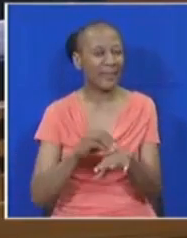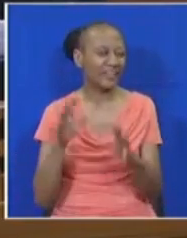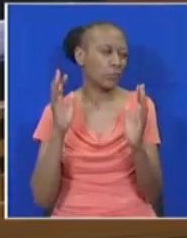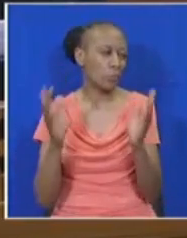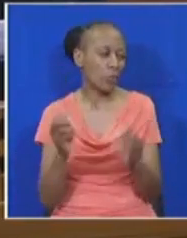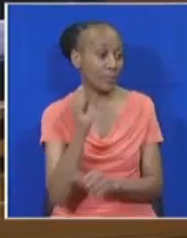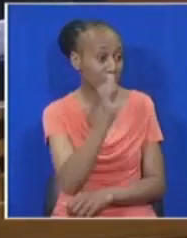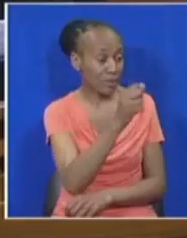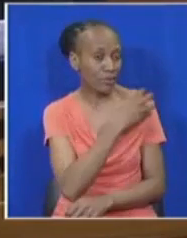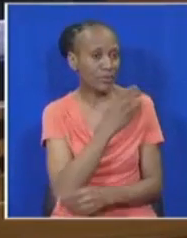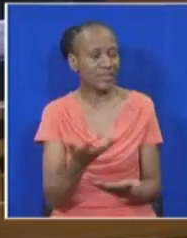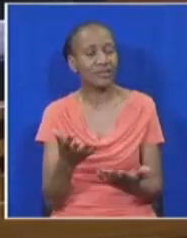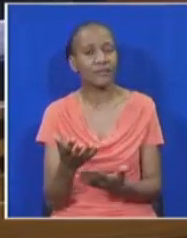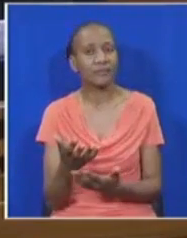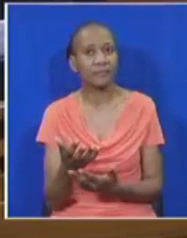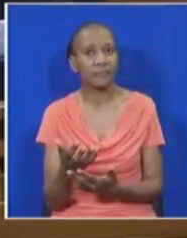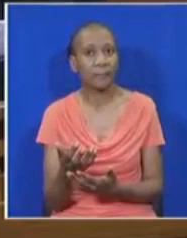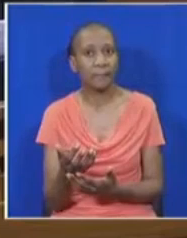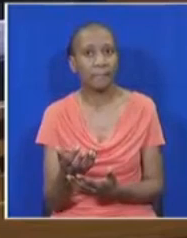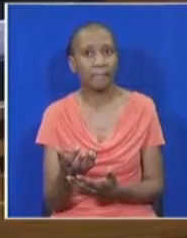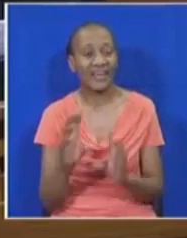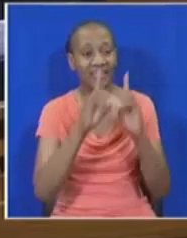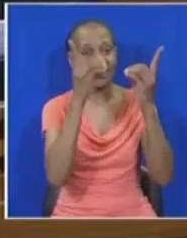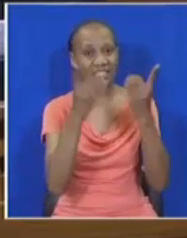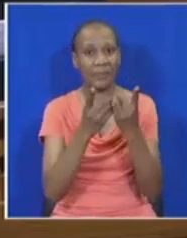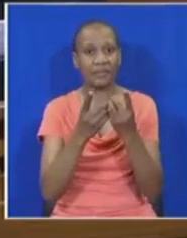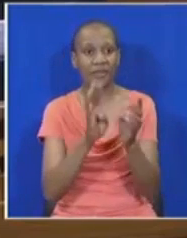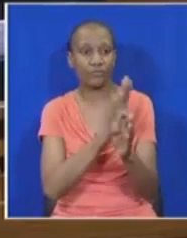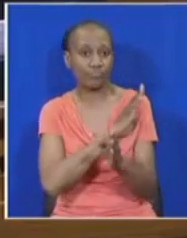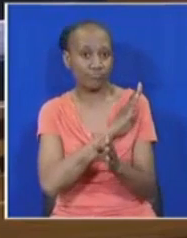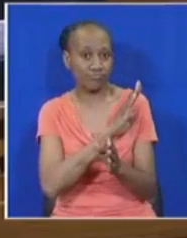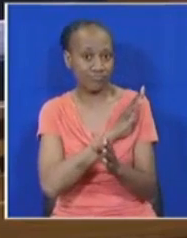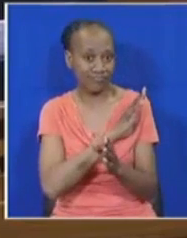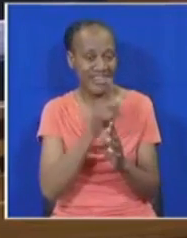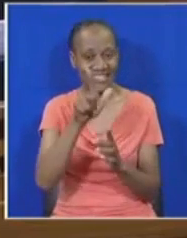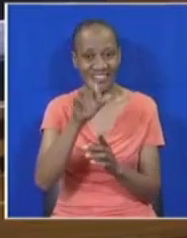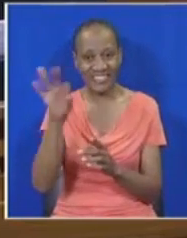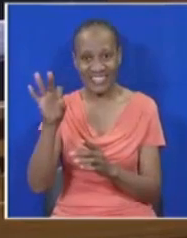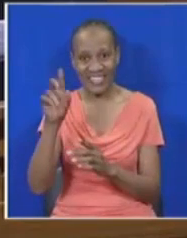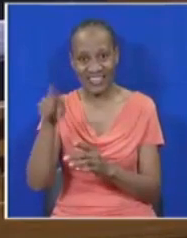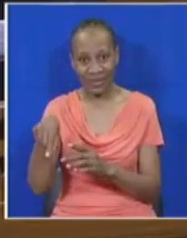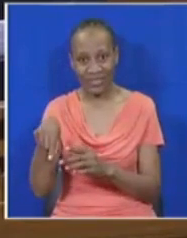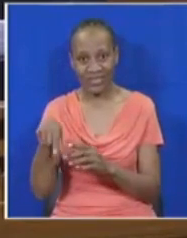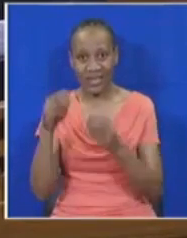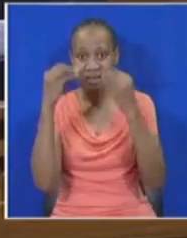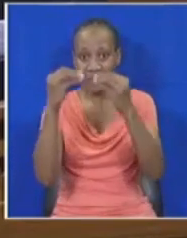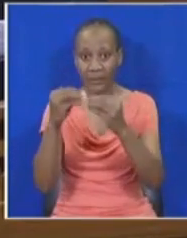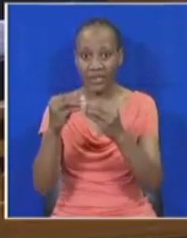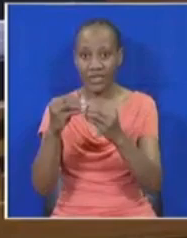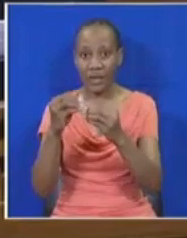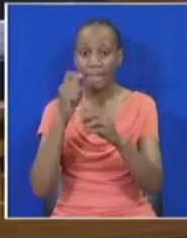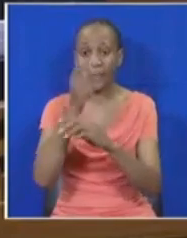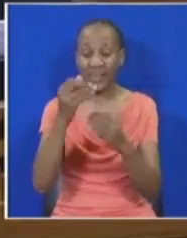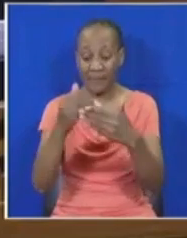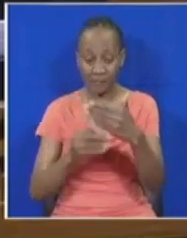comes to this non-payment within the 30 days. Department of Defense, 73,000 invoices were not paid in 2014 within 30